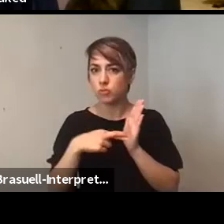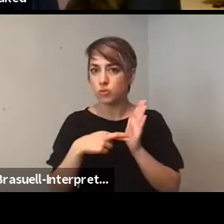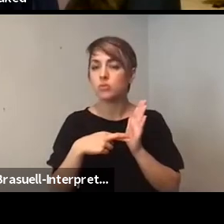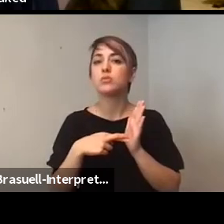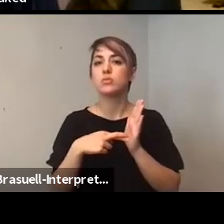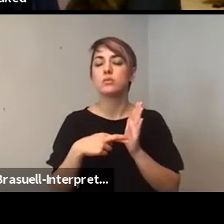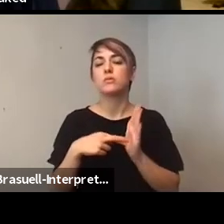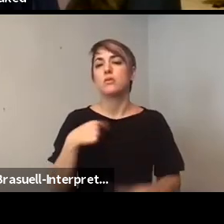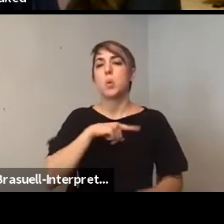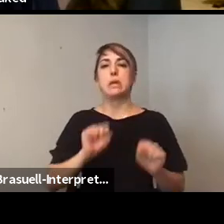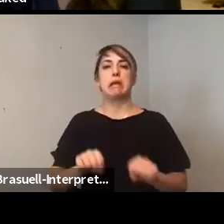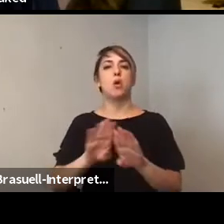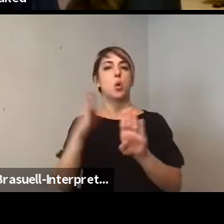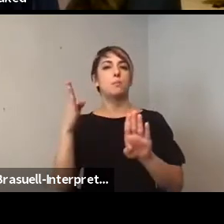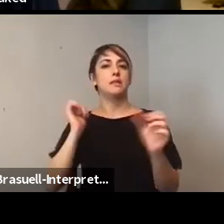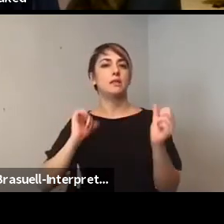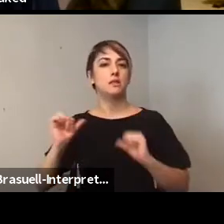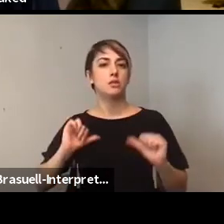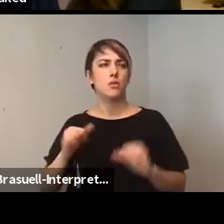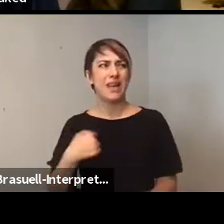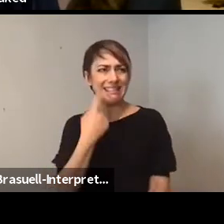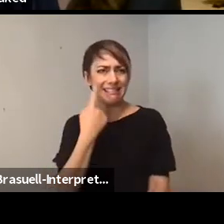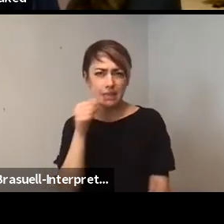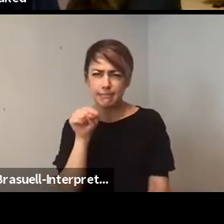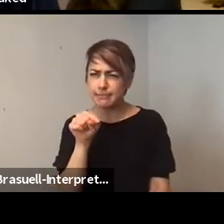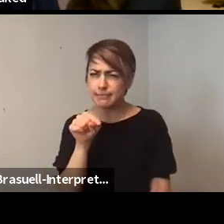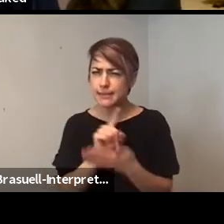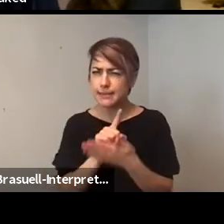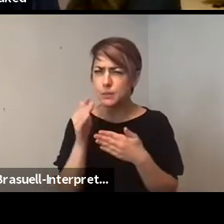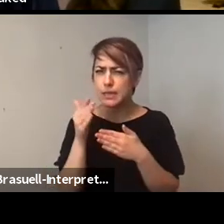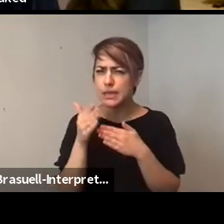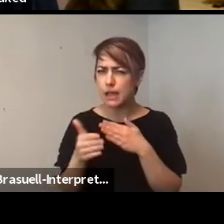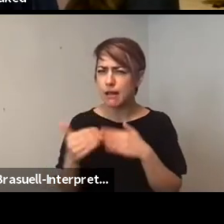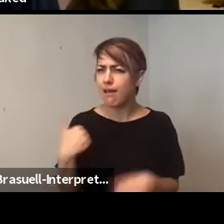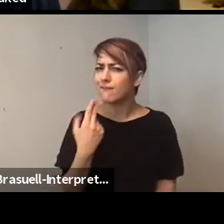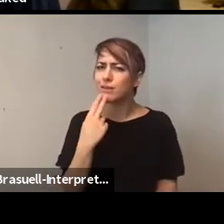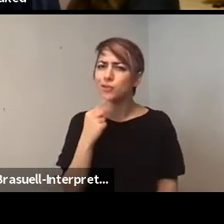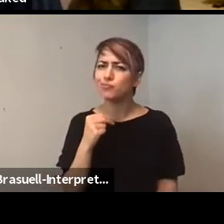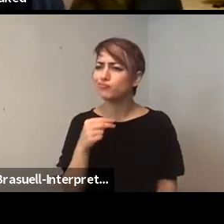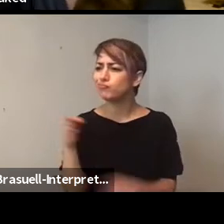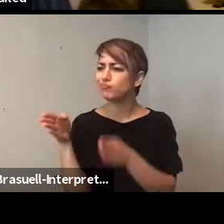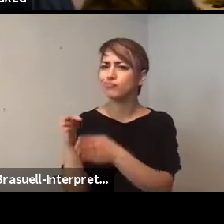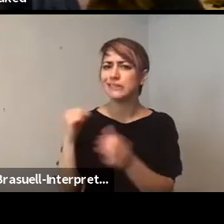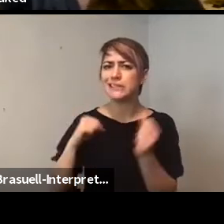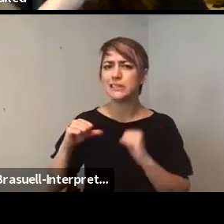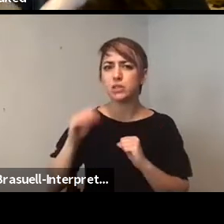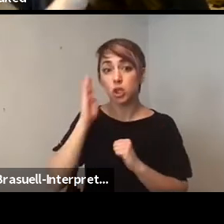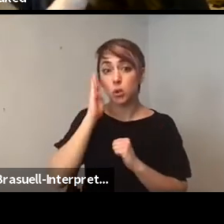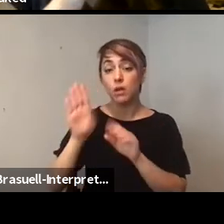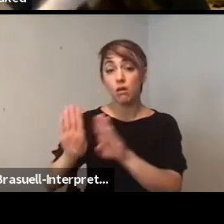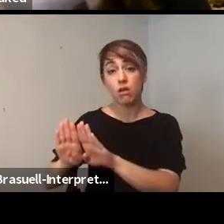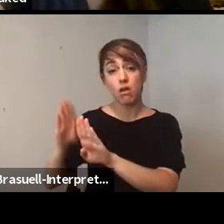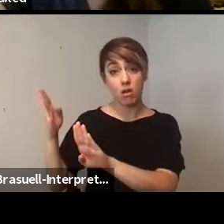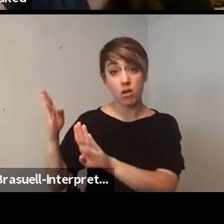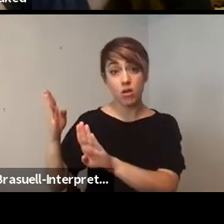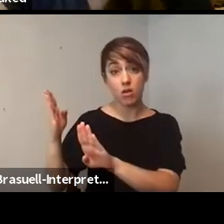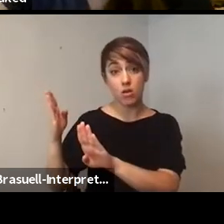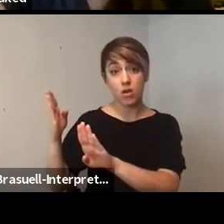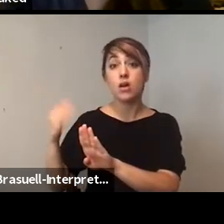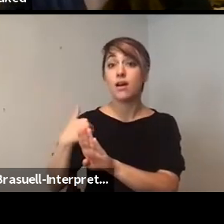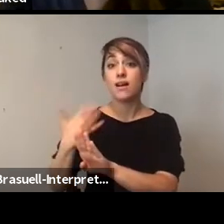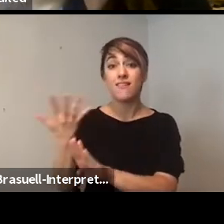from this weekend, I think there's a small theater which is going to open with one-man show,